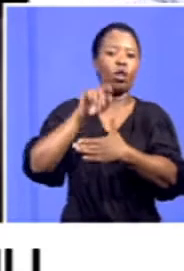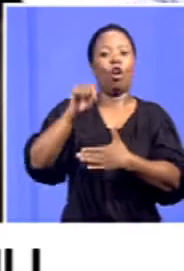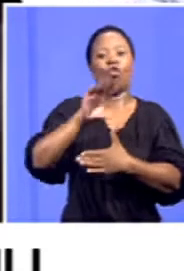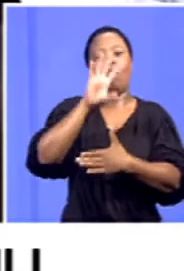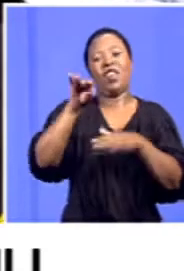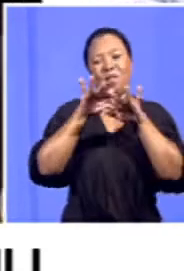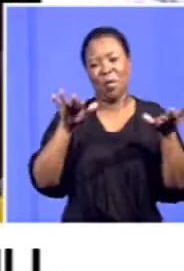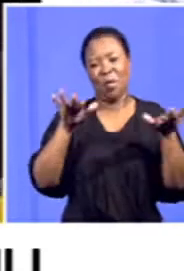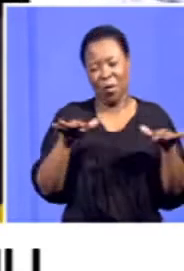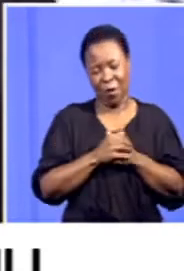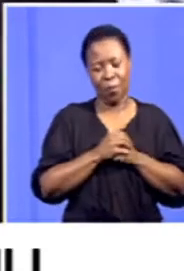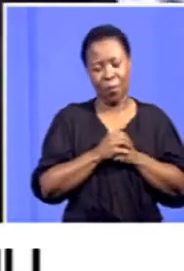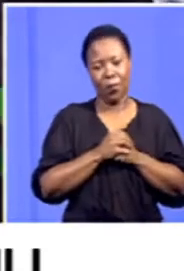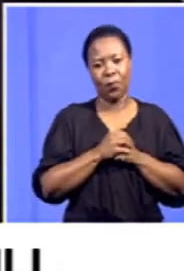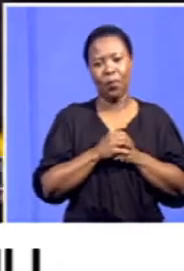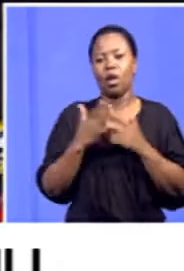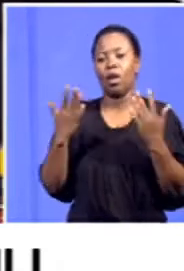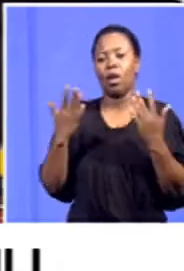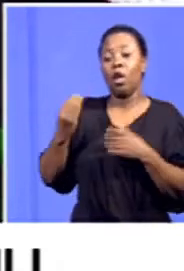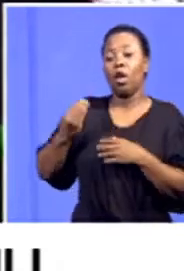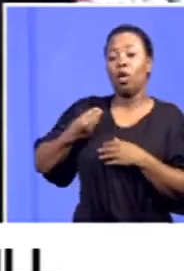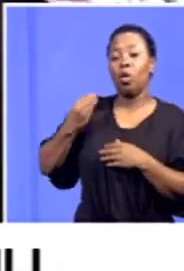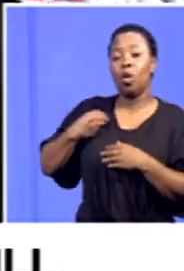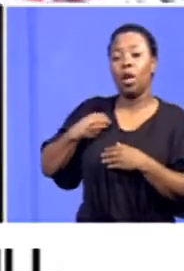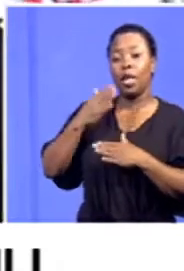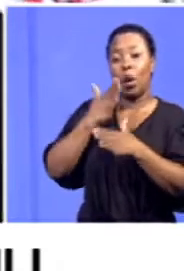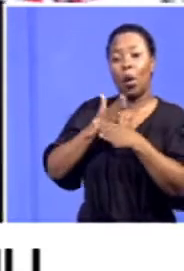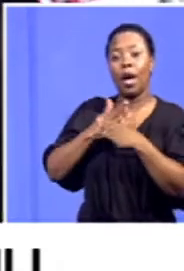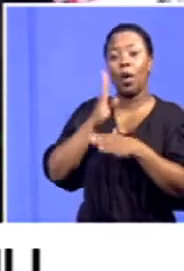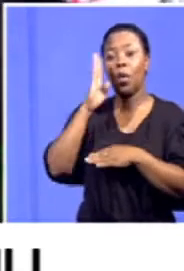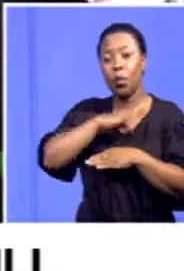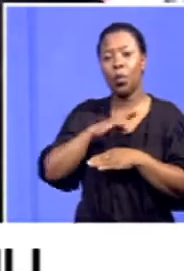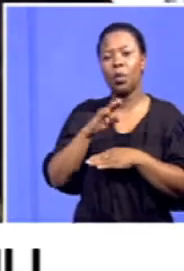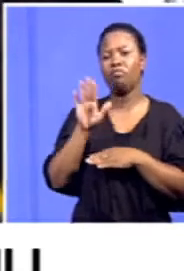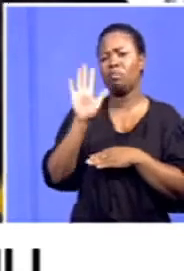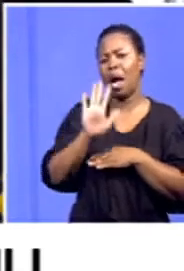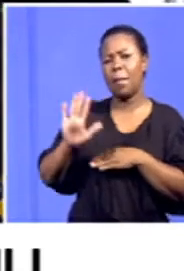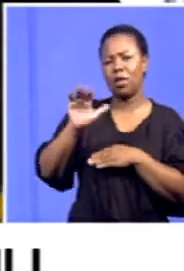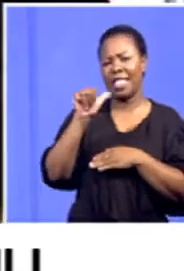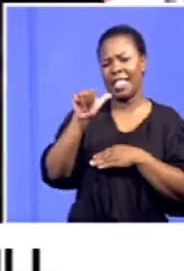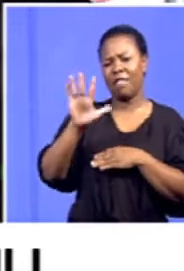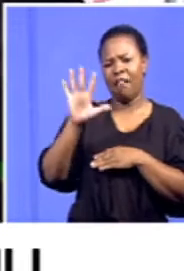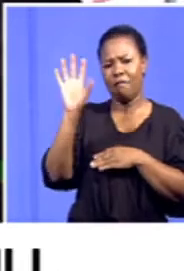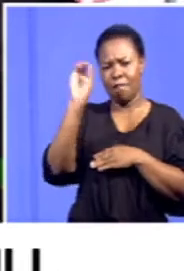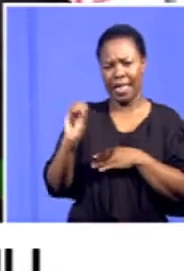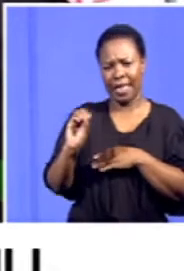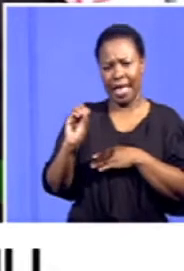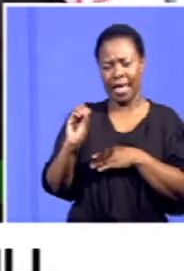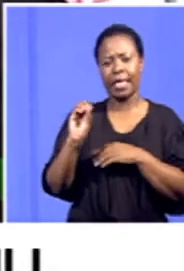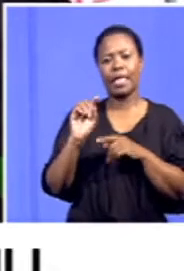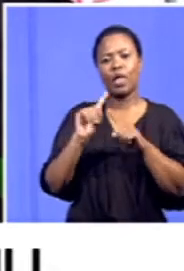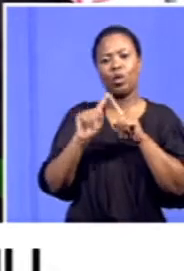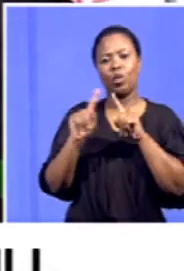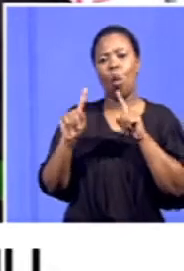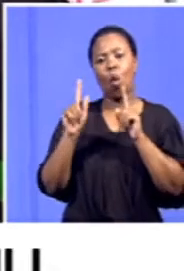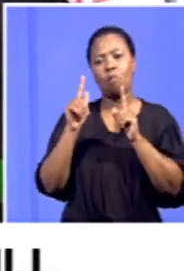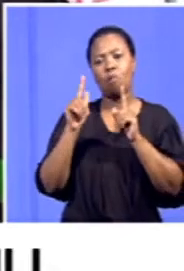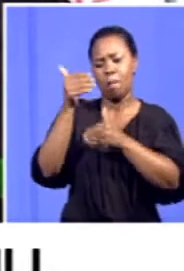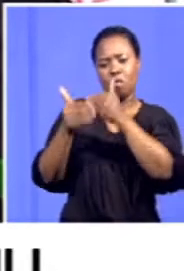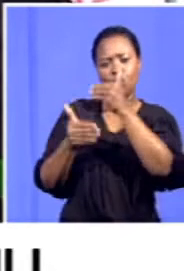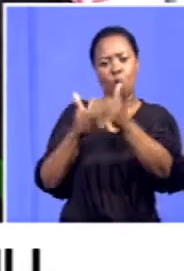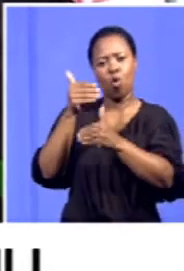have. And youth unemployment is an all-time record high, over 65%. Let's talk about the process of engaging with young